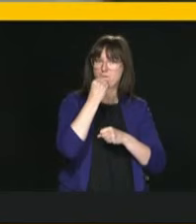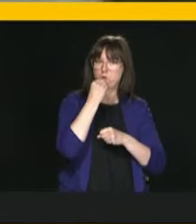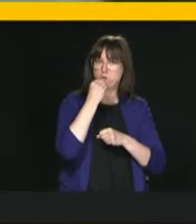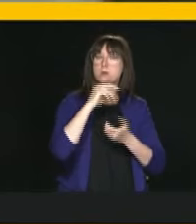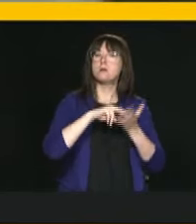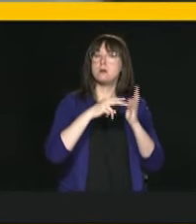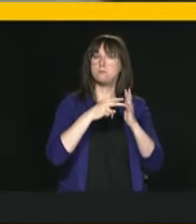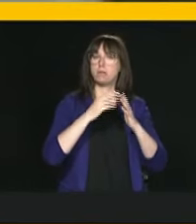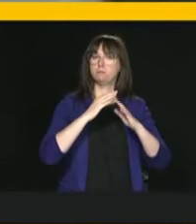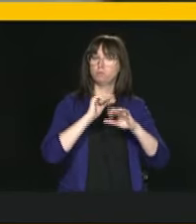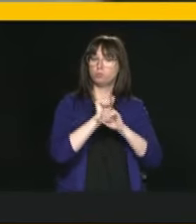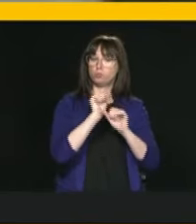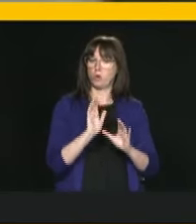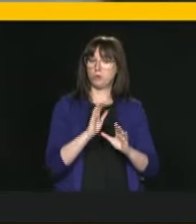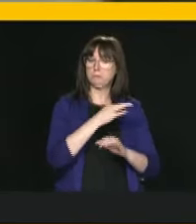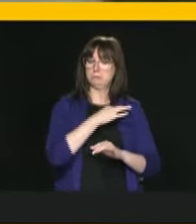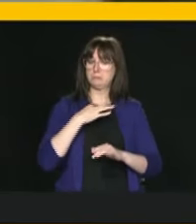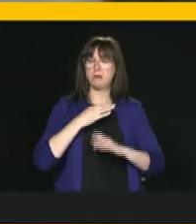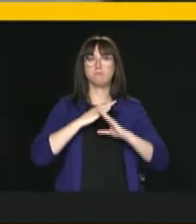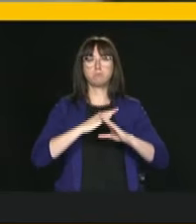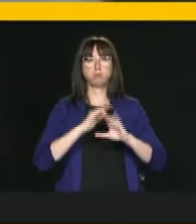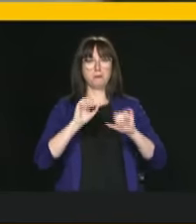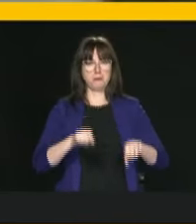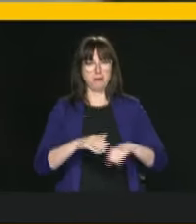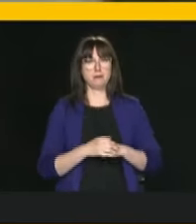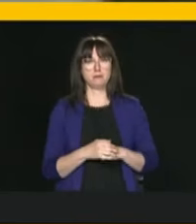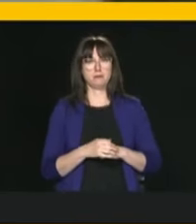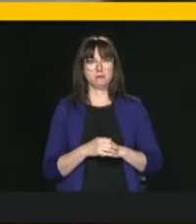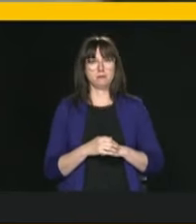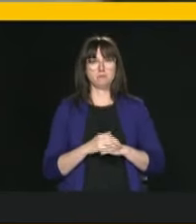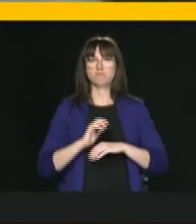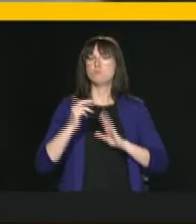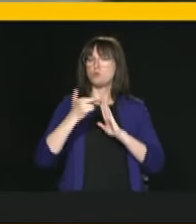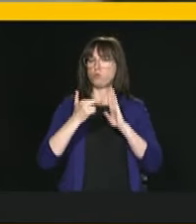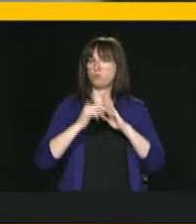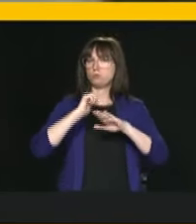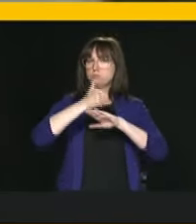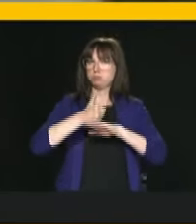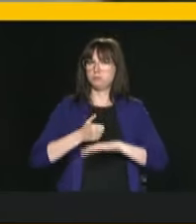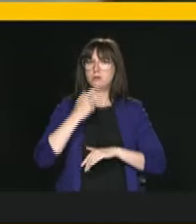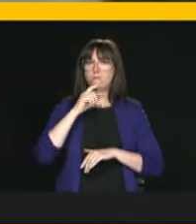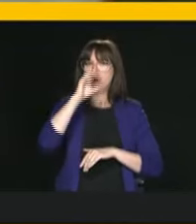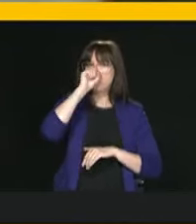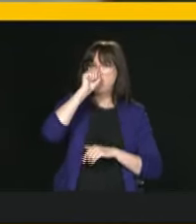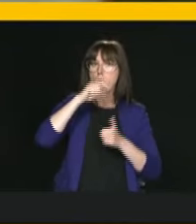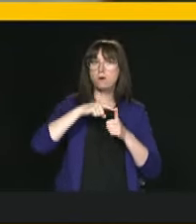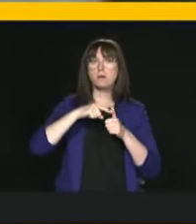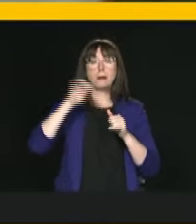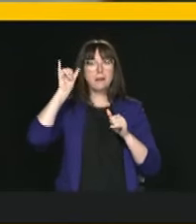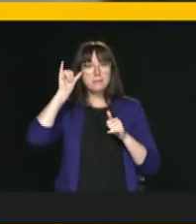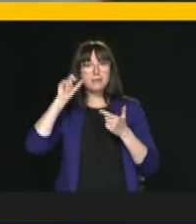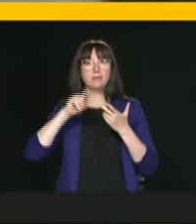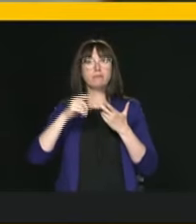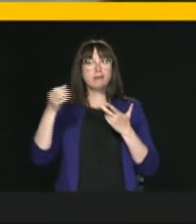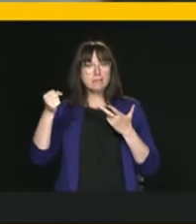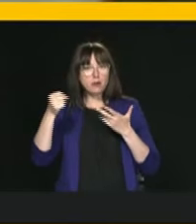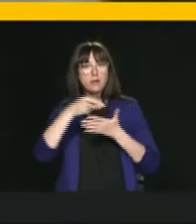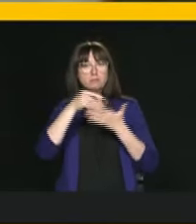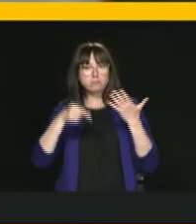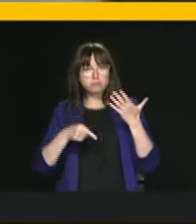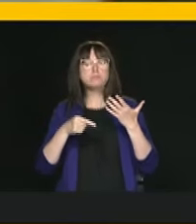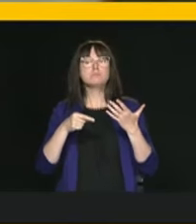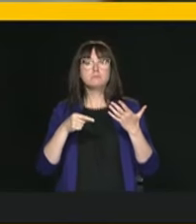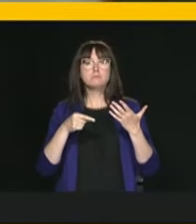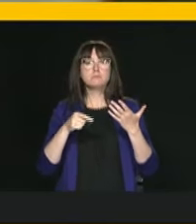also laying out special measures for pork and cattle producers so that they can adapt to